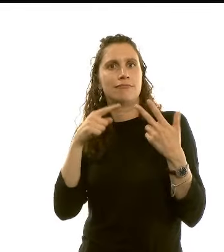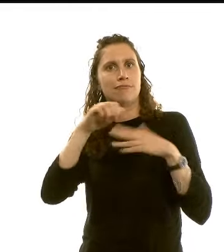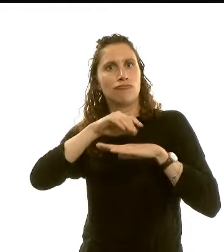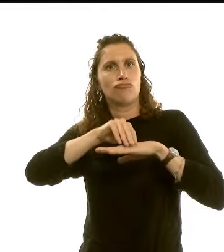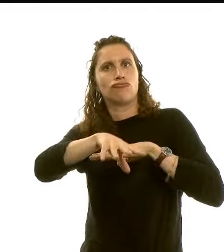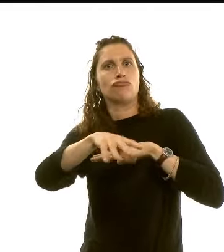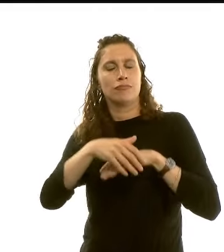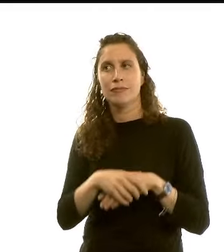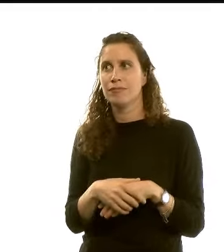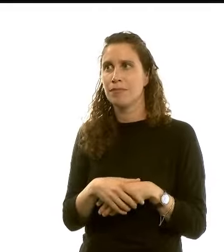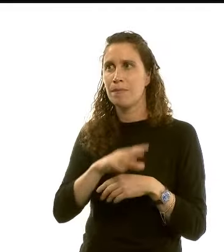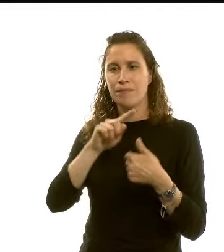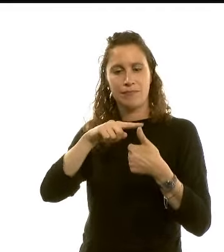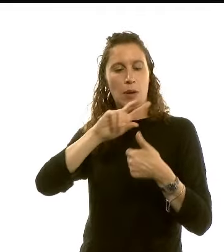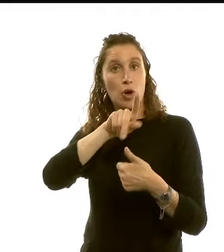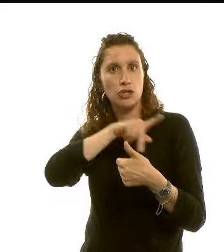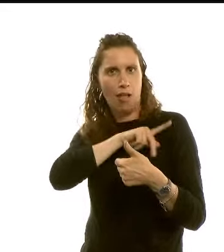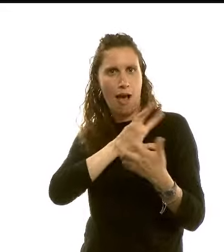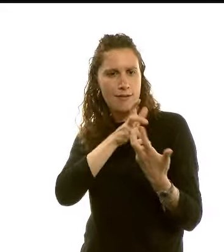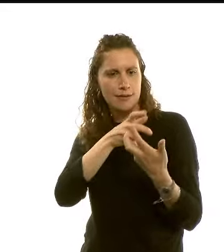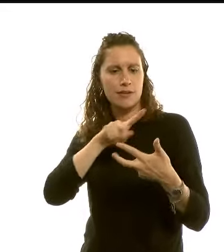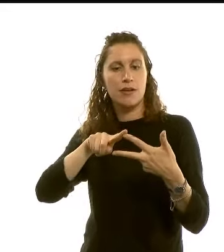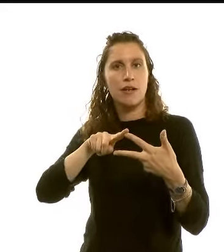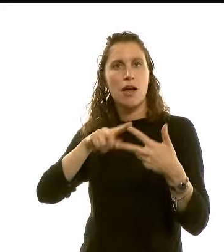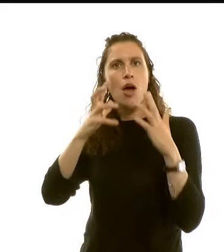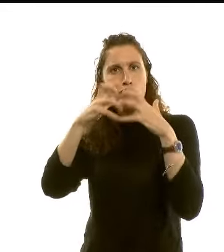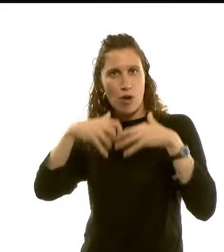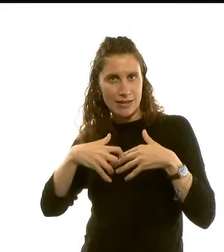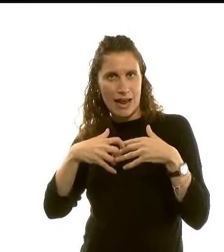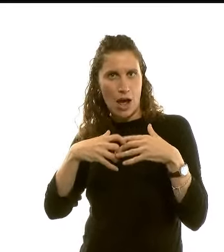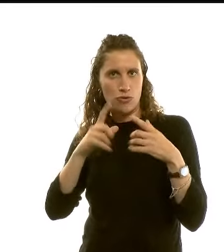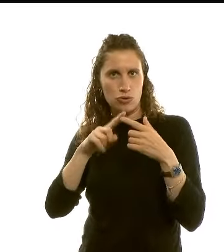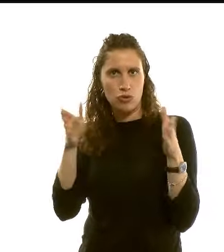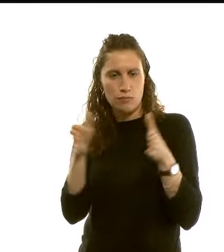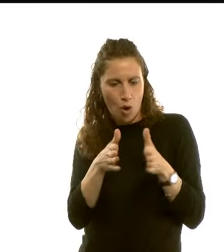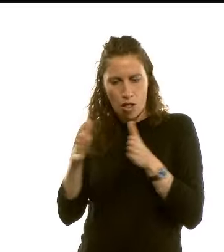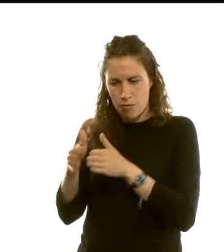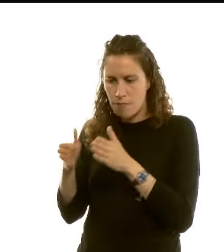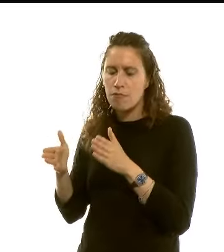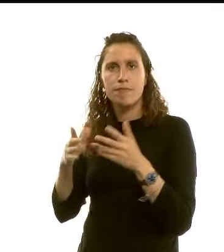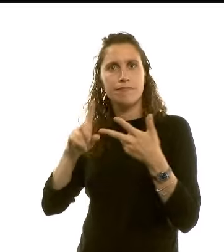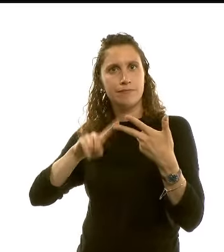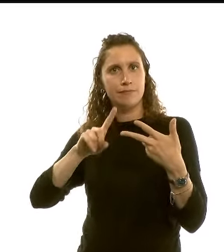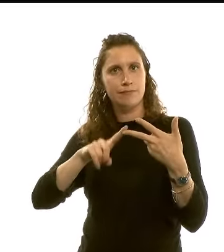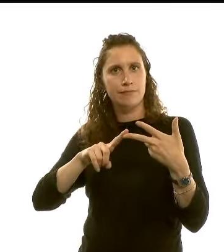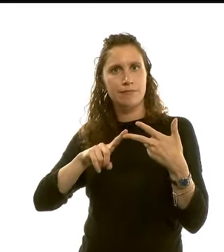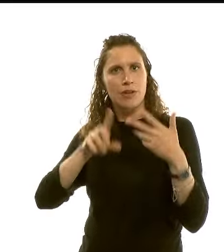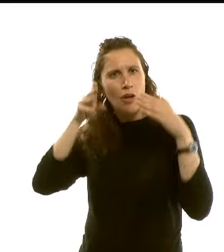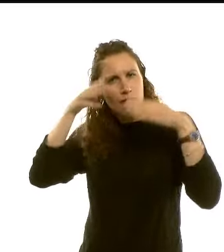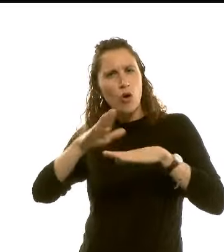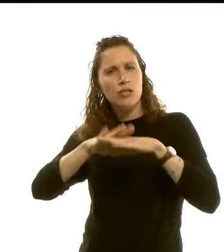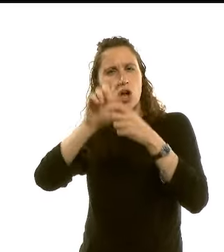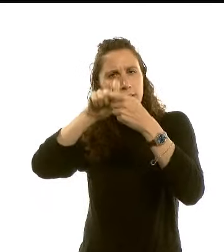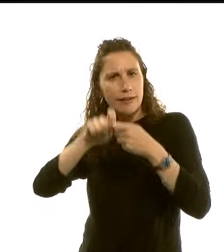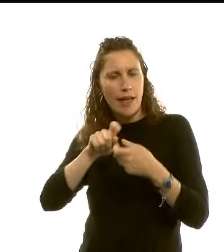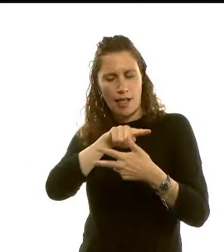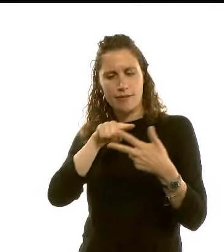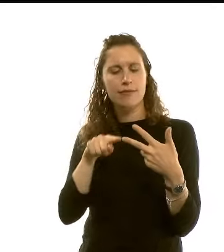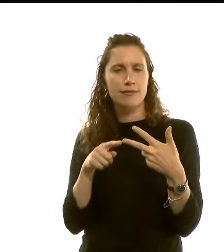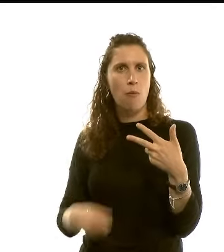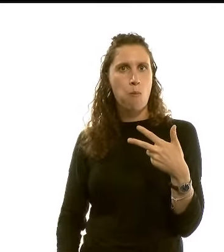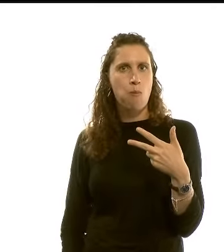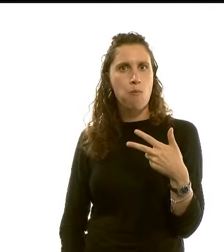journey. Personalize your build, break down your complex builds into smaller builds, and focus on the details to make your